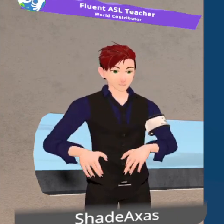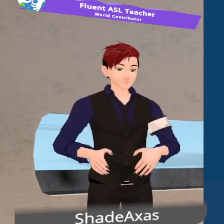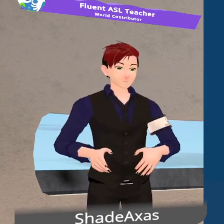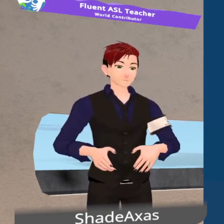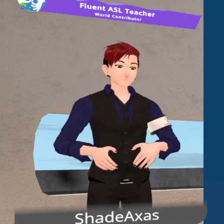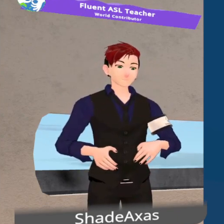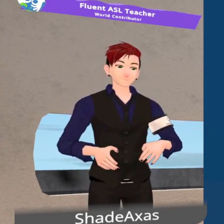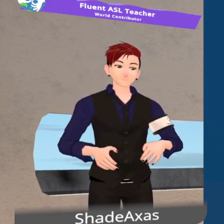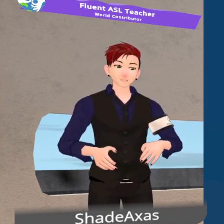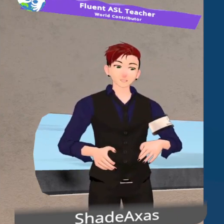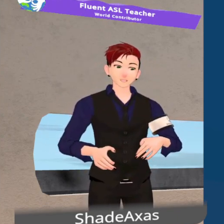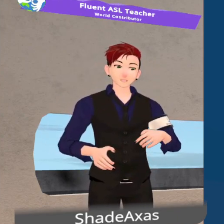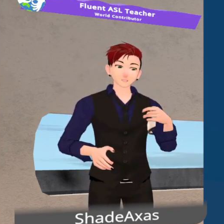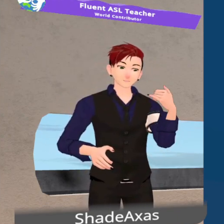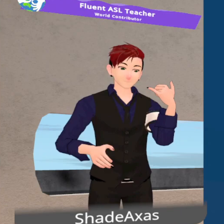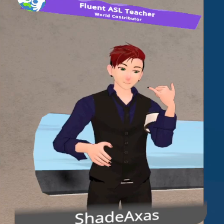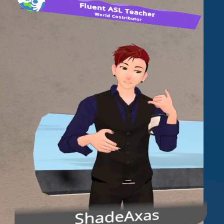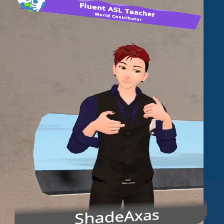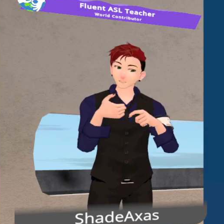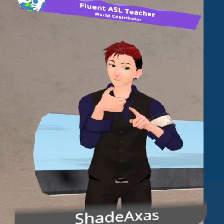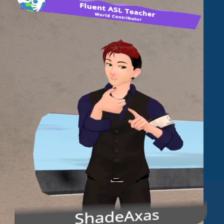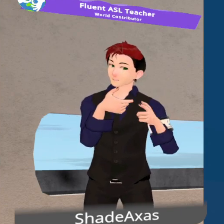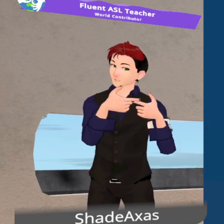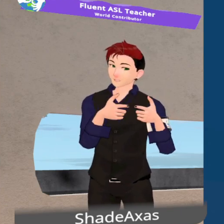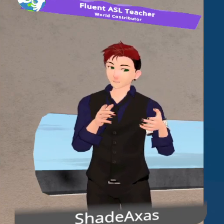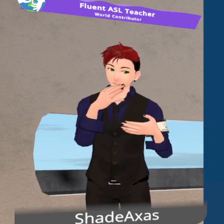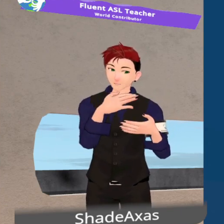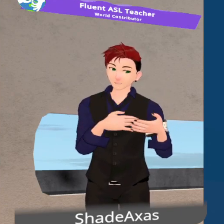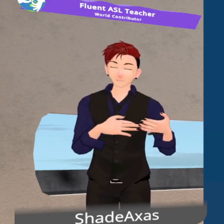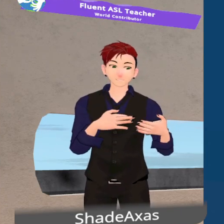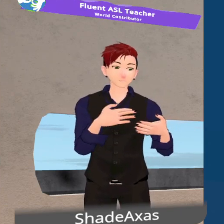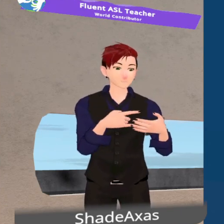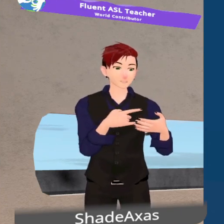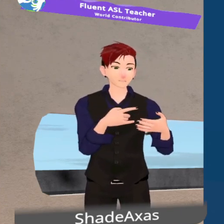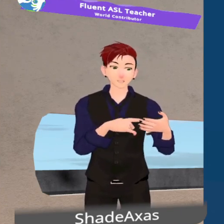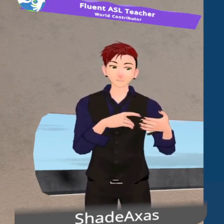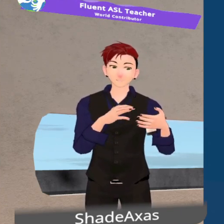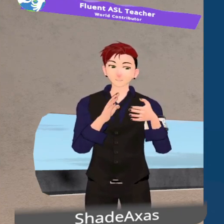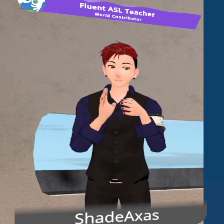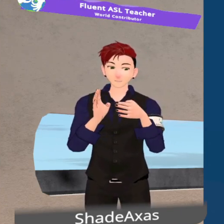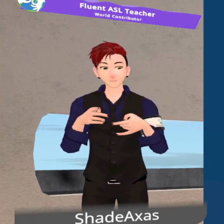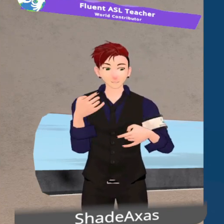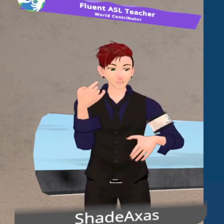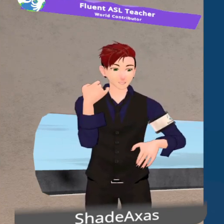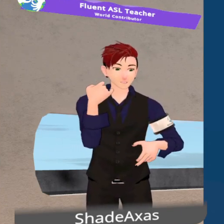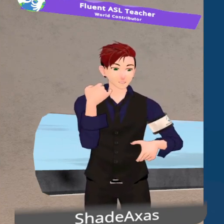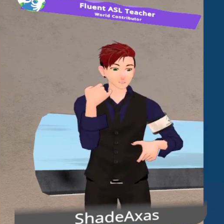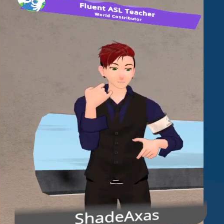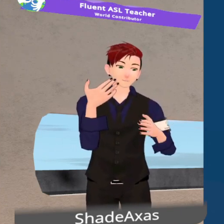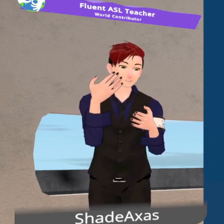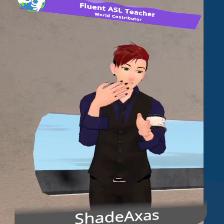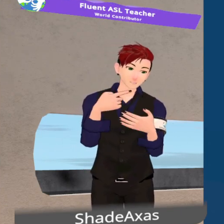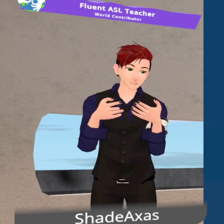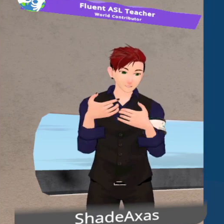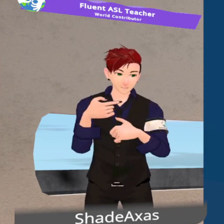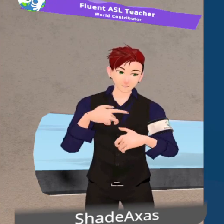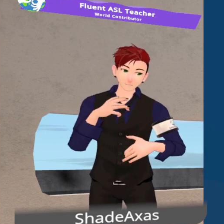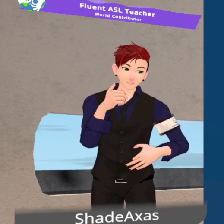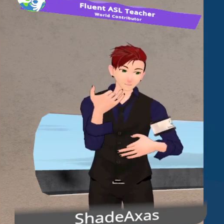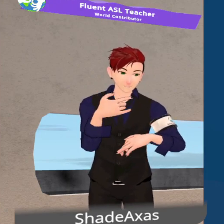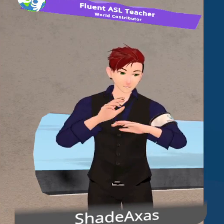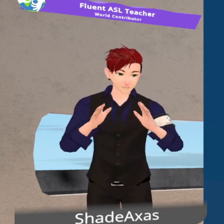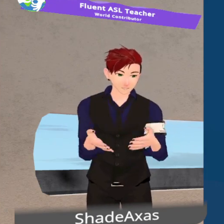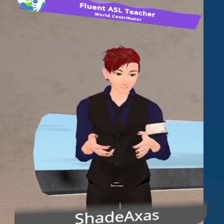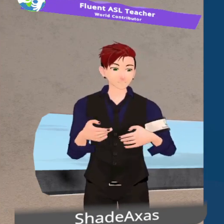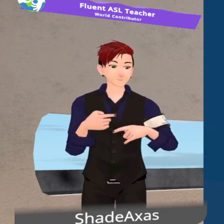about that. Jenny makes her own lessons. Sometimes they're about, like, I think recently, I don't know what today's was.